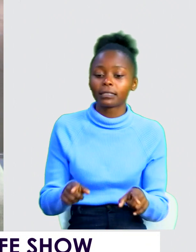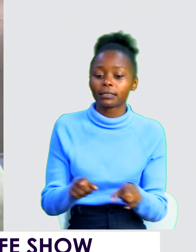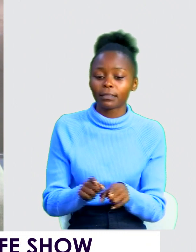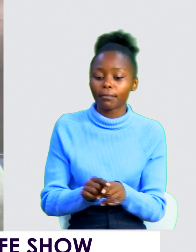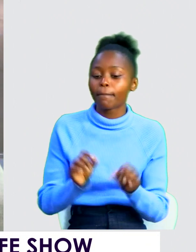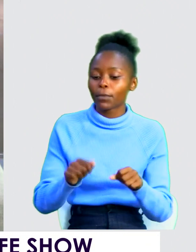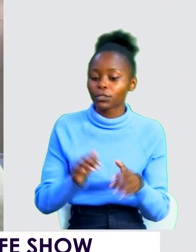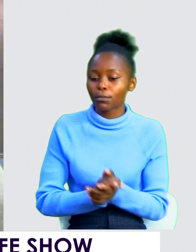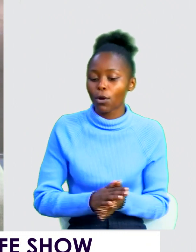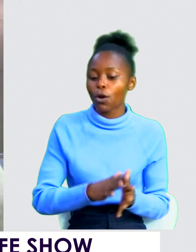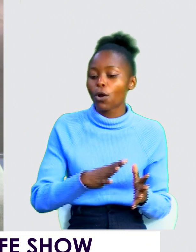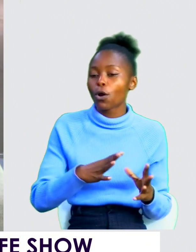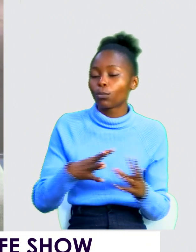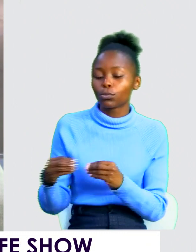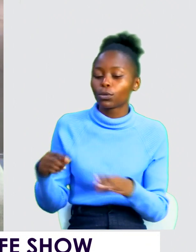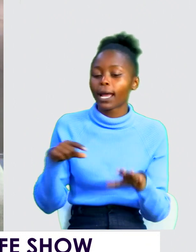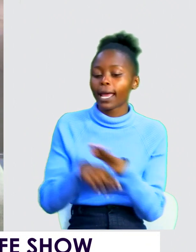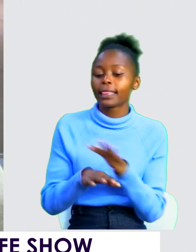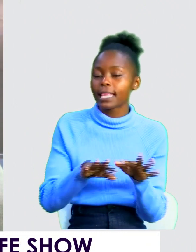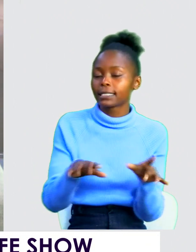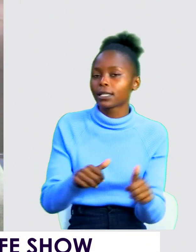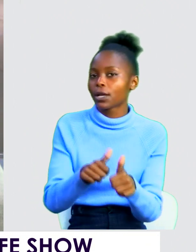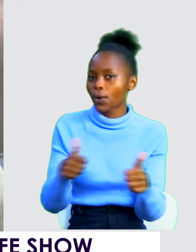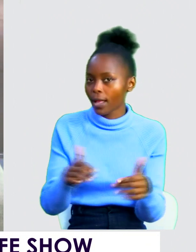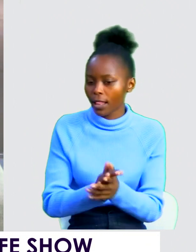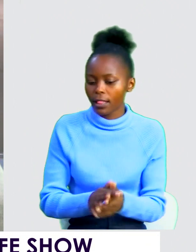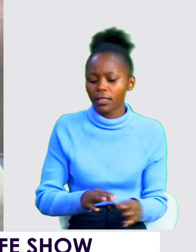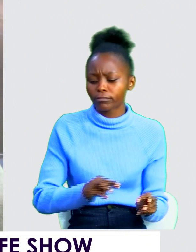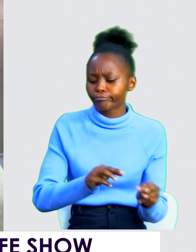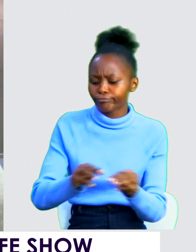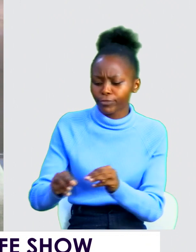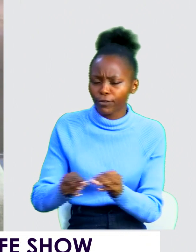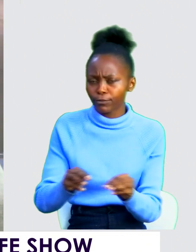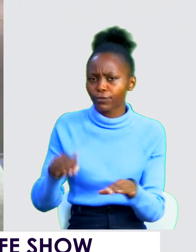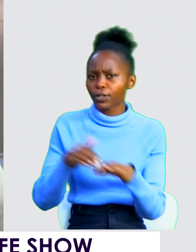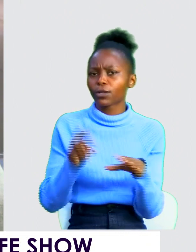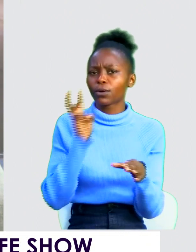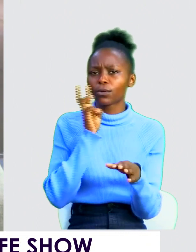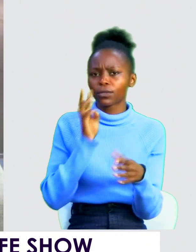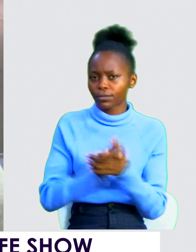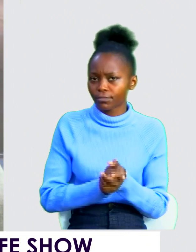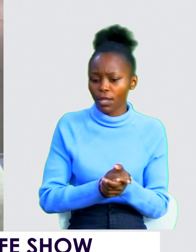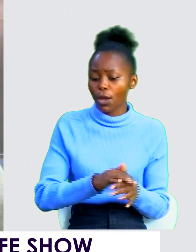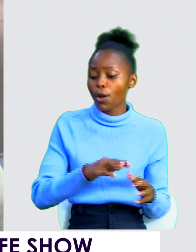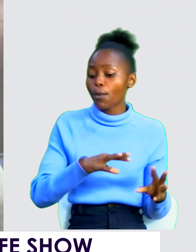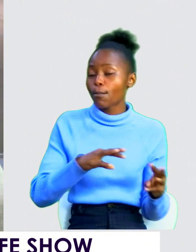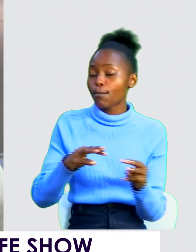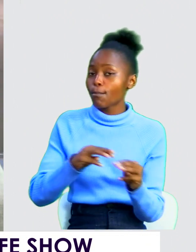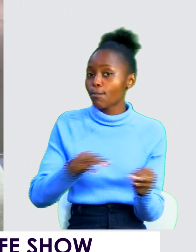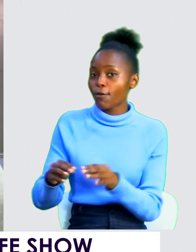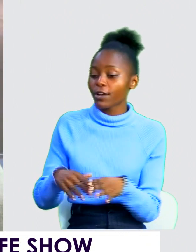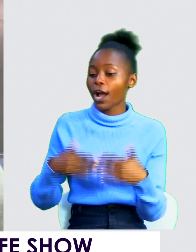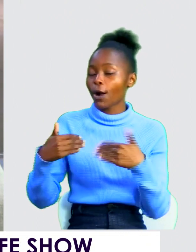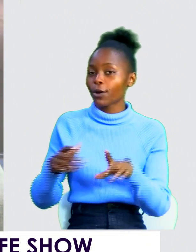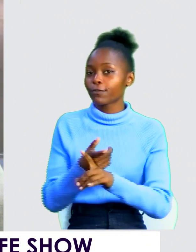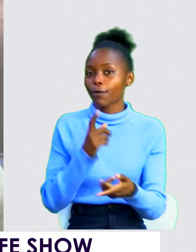sea. They moved into the waters, running away from the bottom of the high school, the